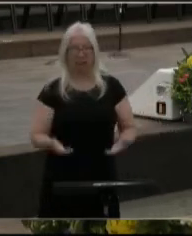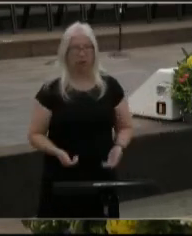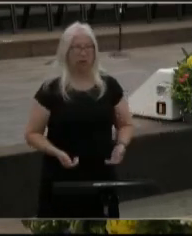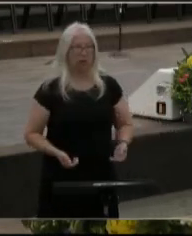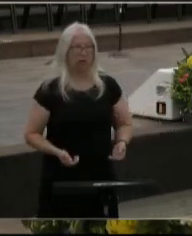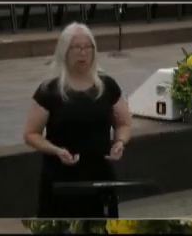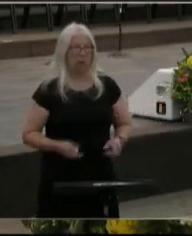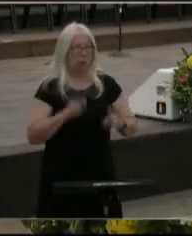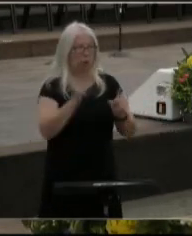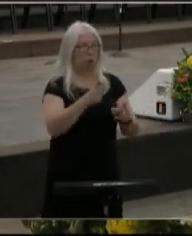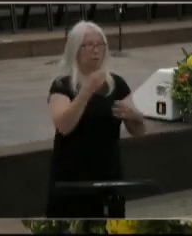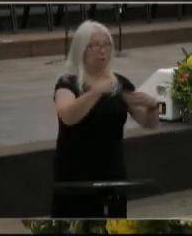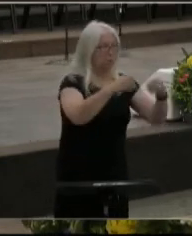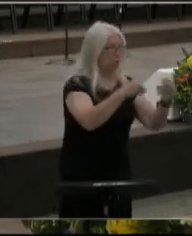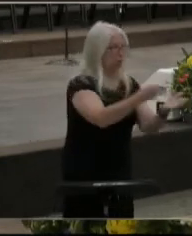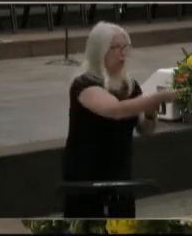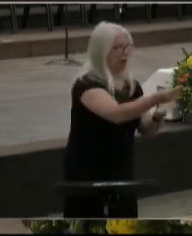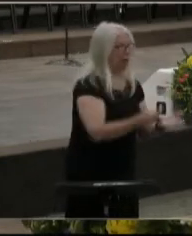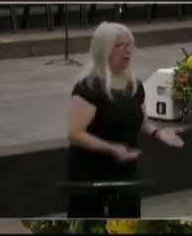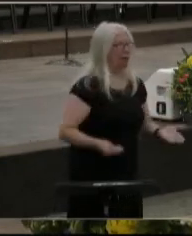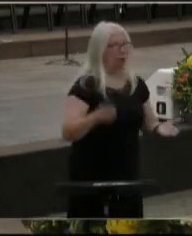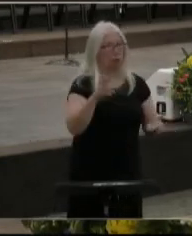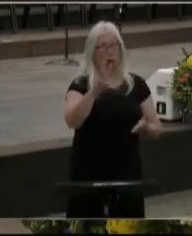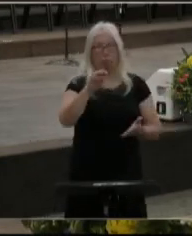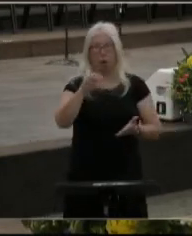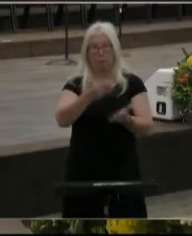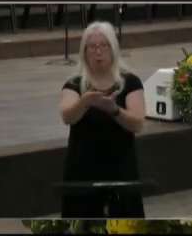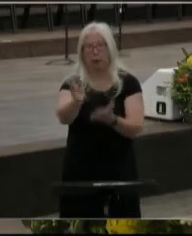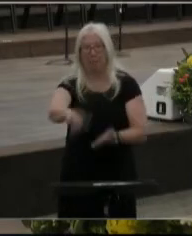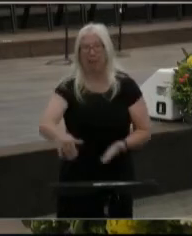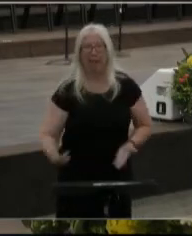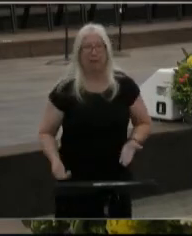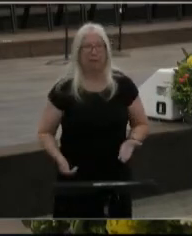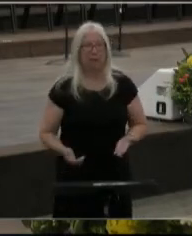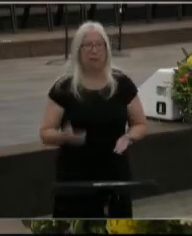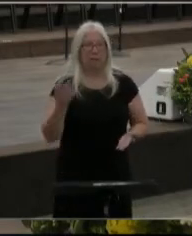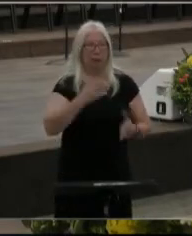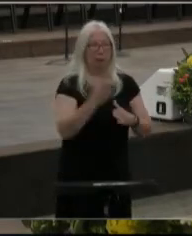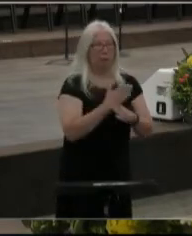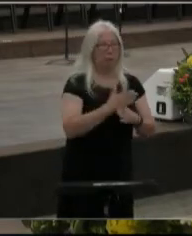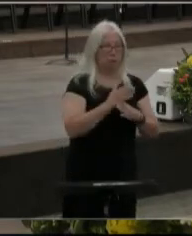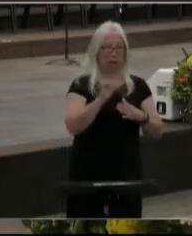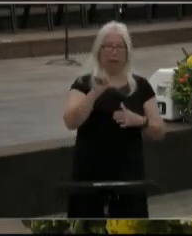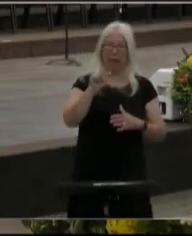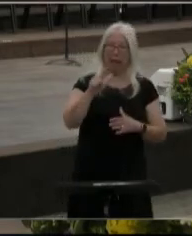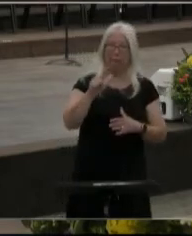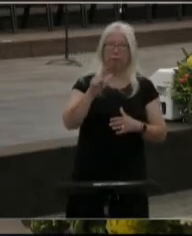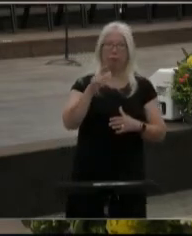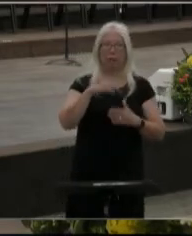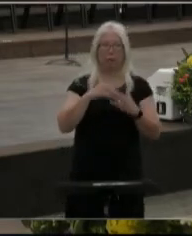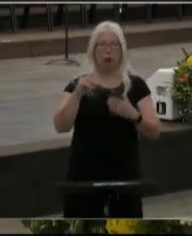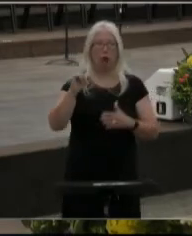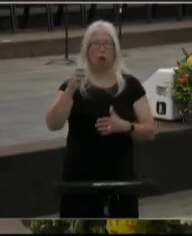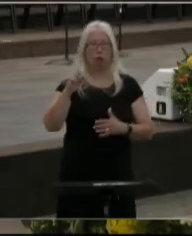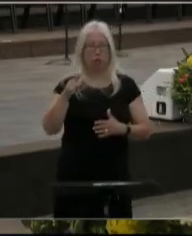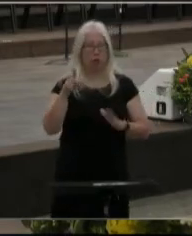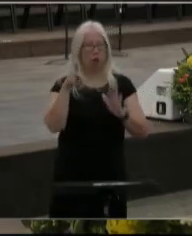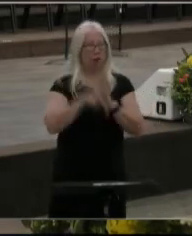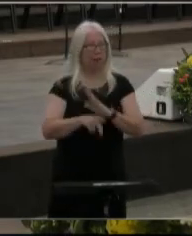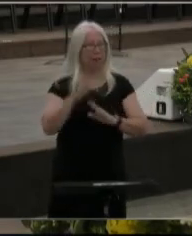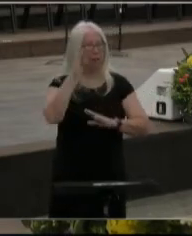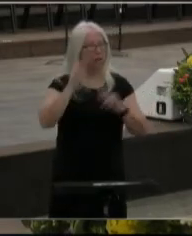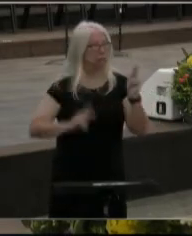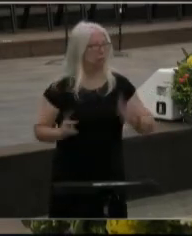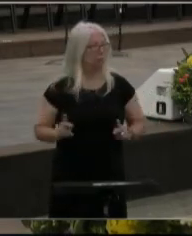there. We'll go to this store and get that. We'll go to Walmart and get that. Man, between Apple and Dollar General, they're killing God's